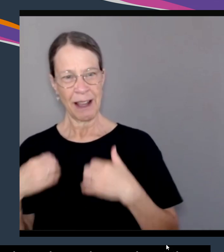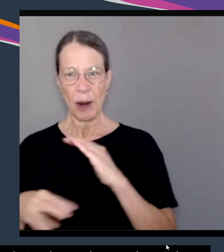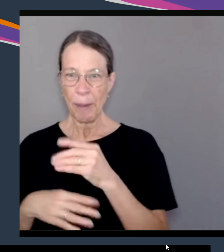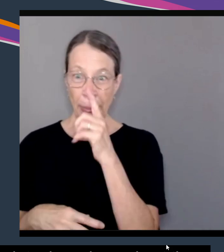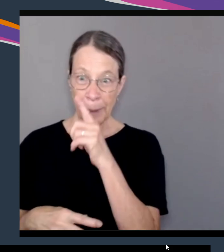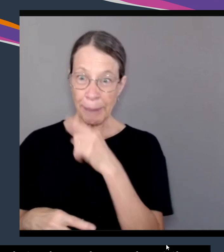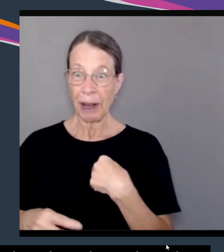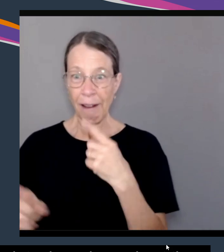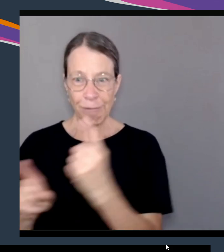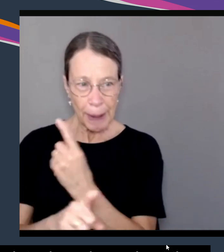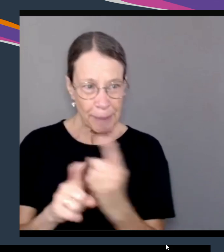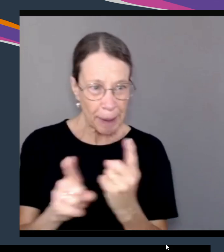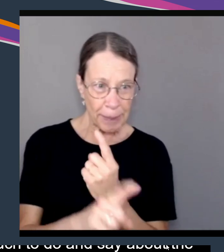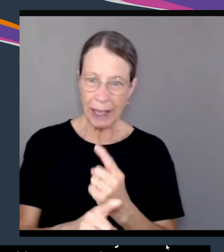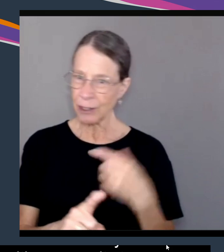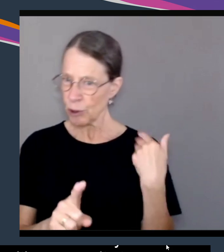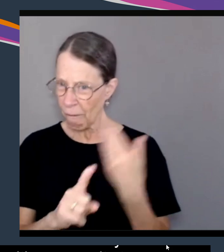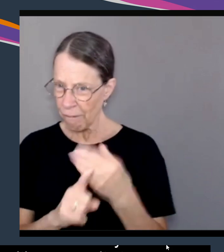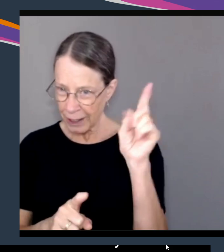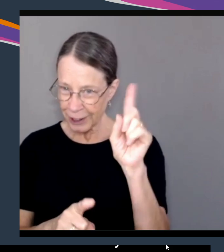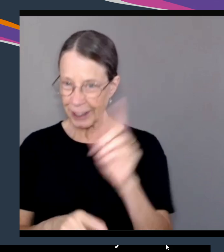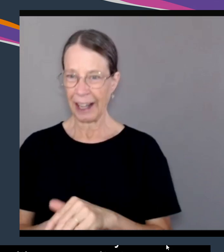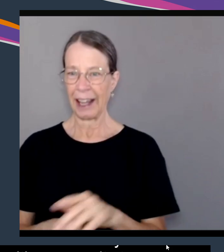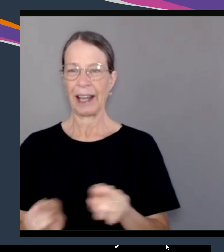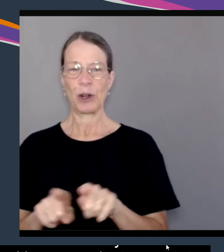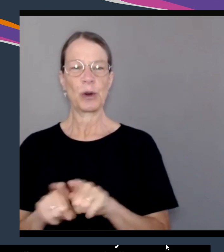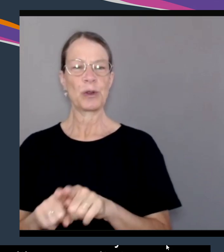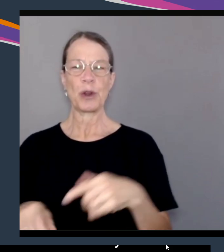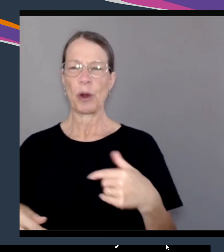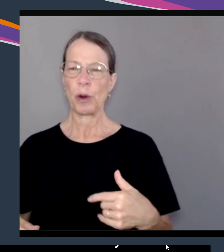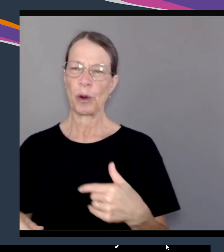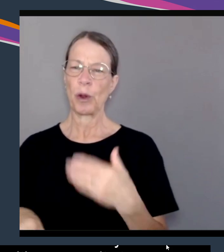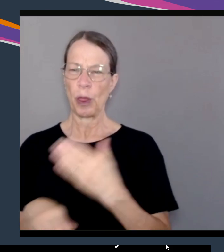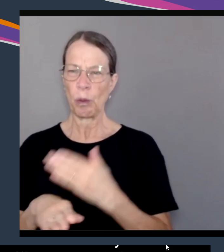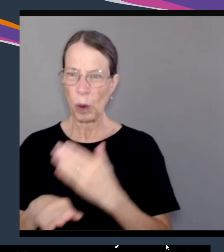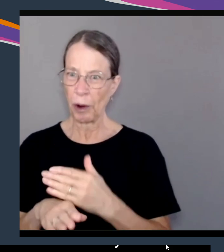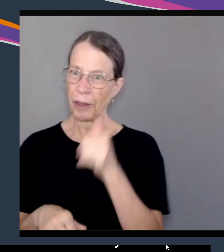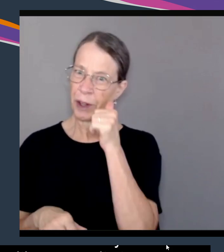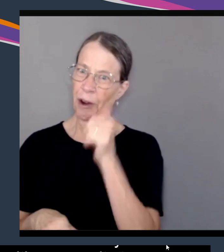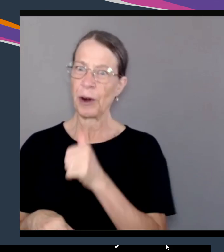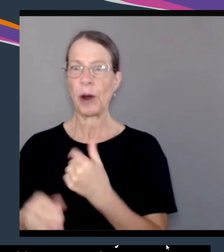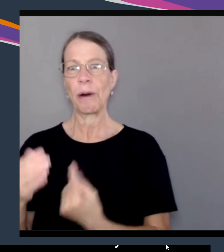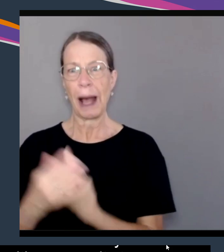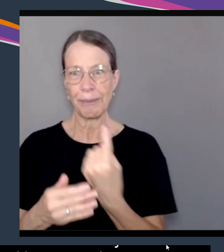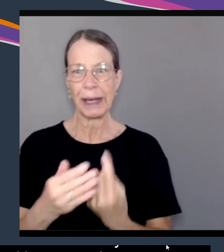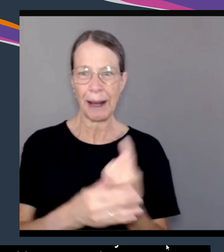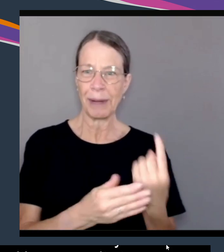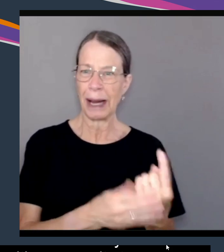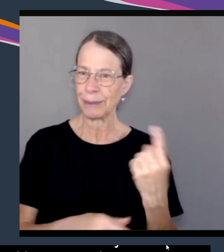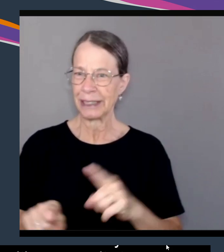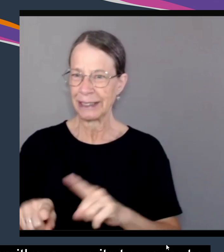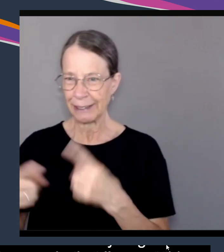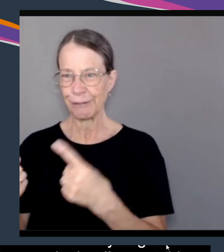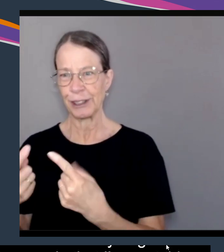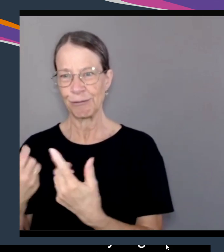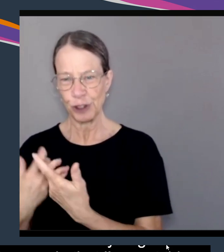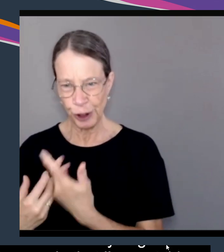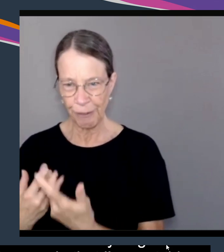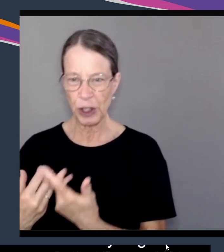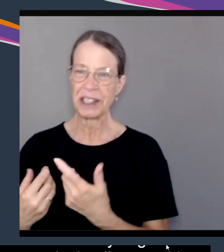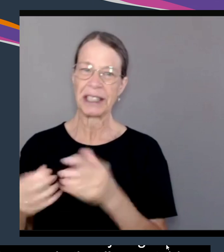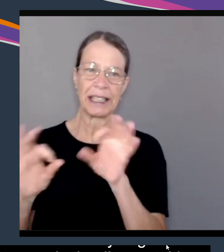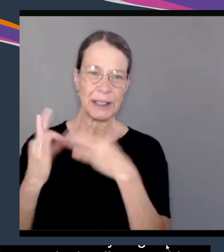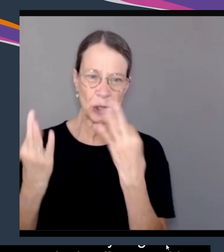the work that I know is underway in so many of your institutions and your organisations to build some